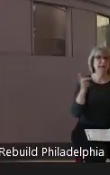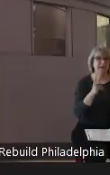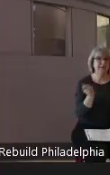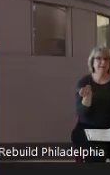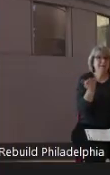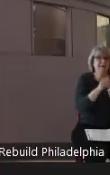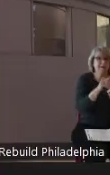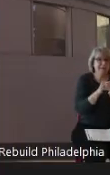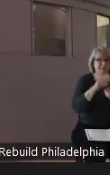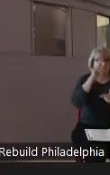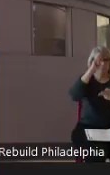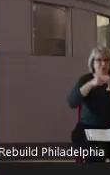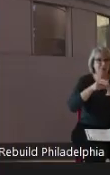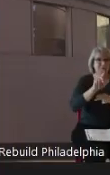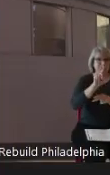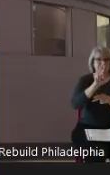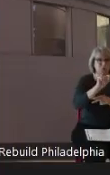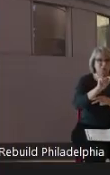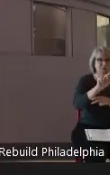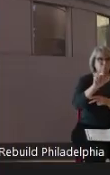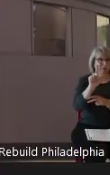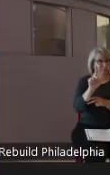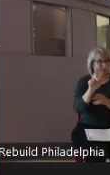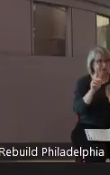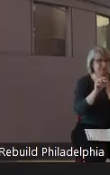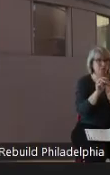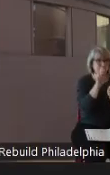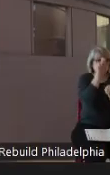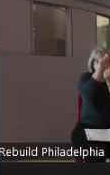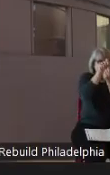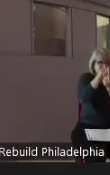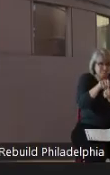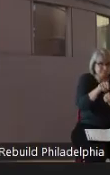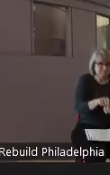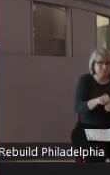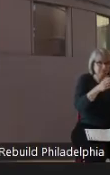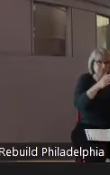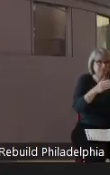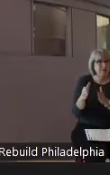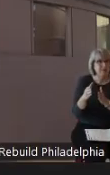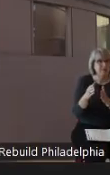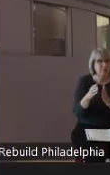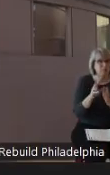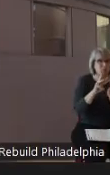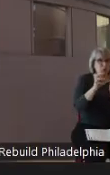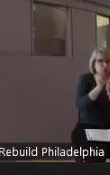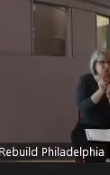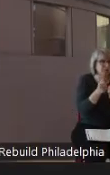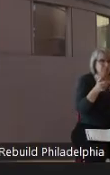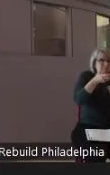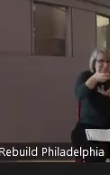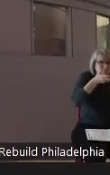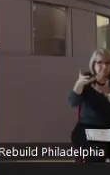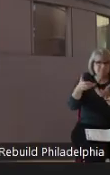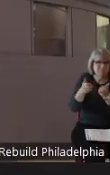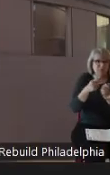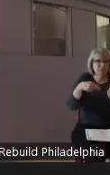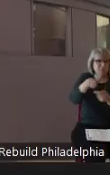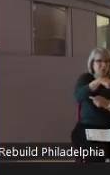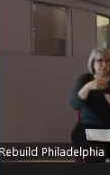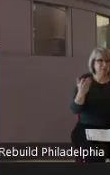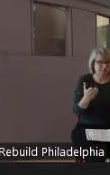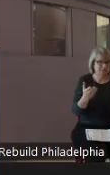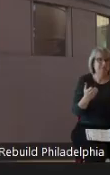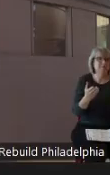in March of 2023 with a more refined building plan that we workshopped together with you all. We also